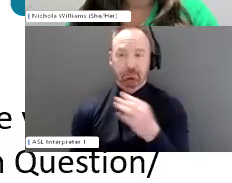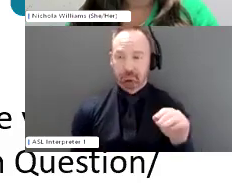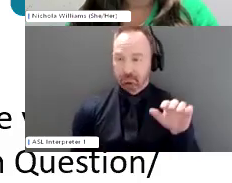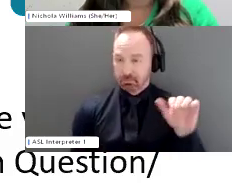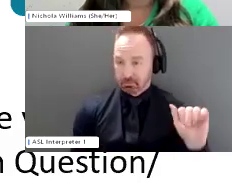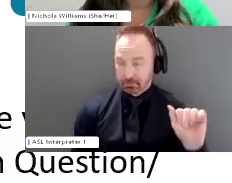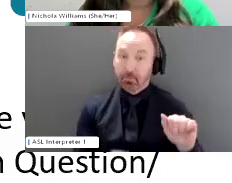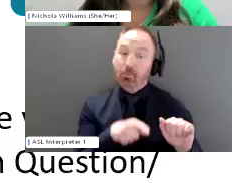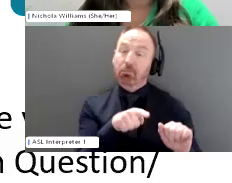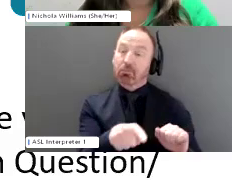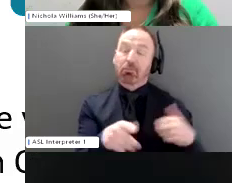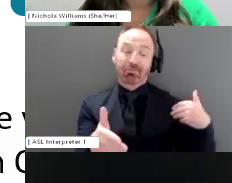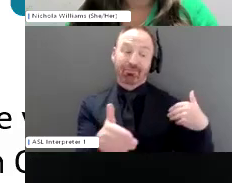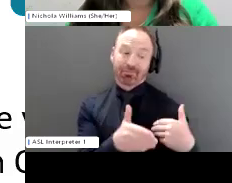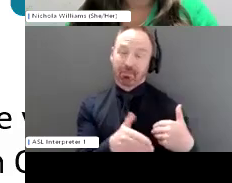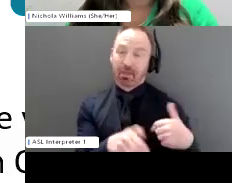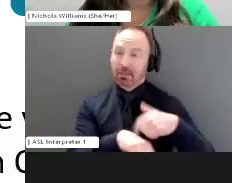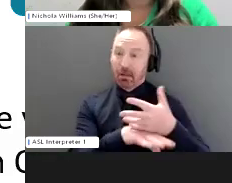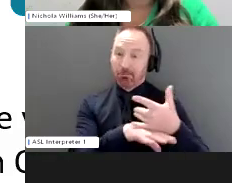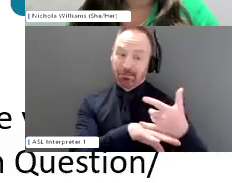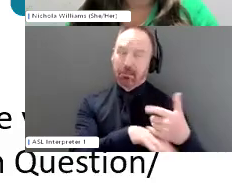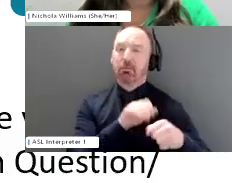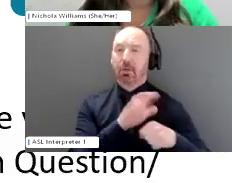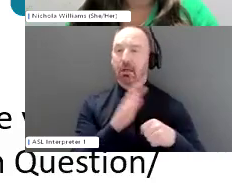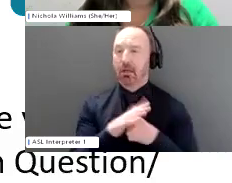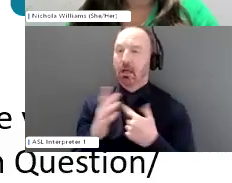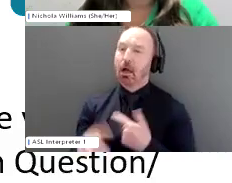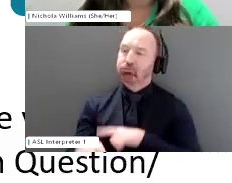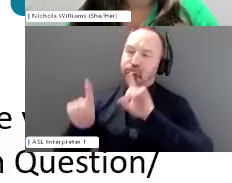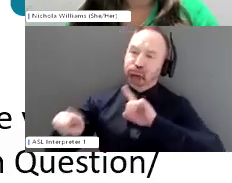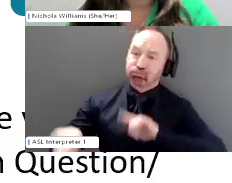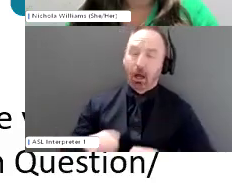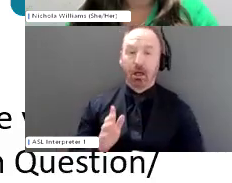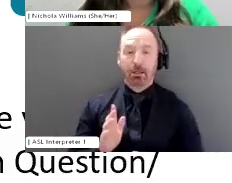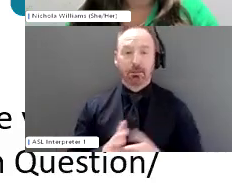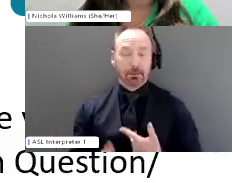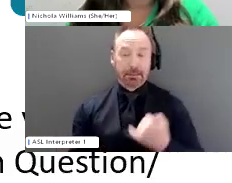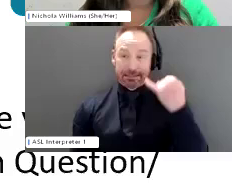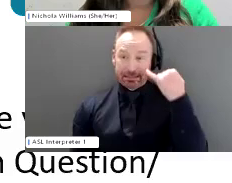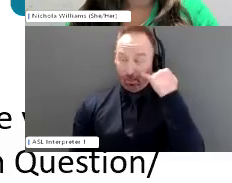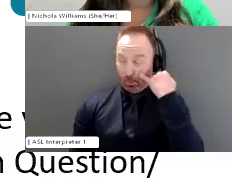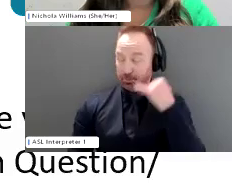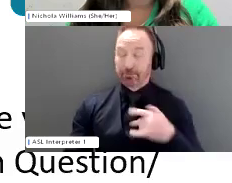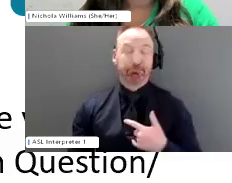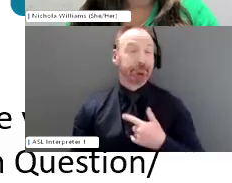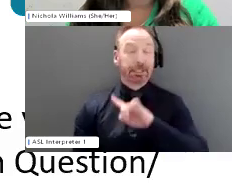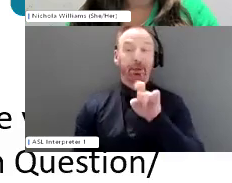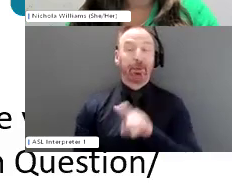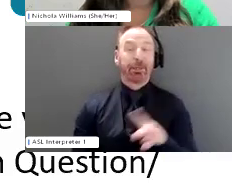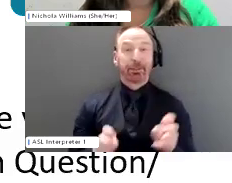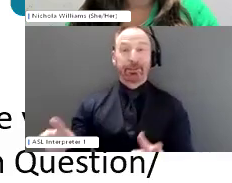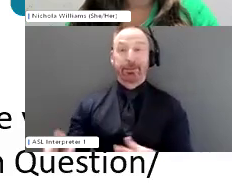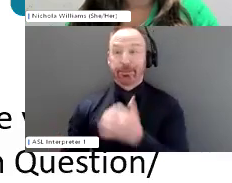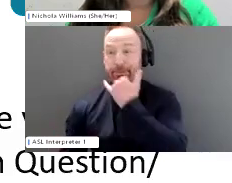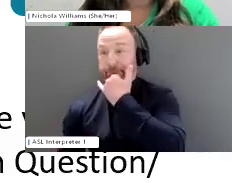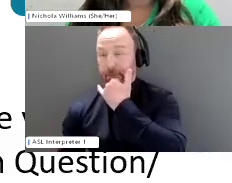those. We may remind you to put your questions in the Q&A if you accidentally put them in the chat box. Sometimes we find